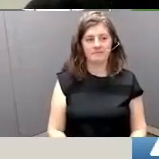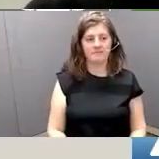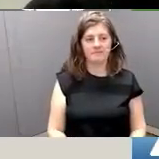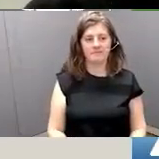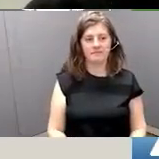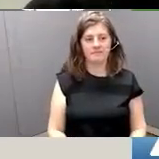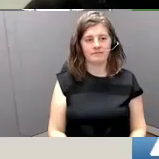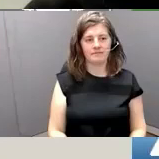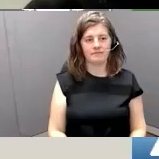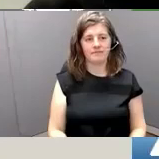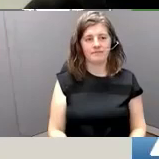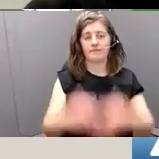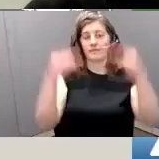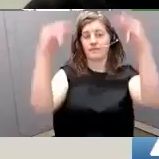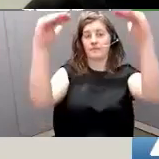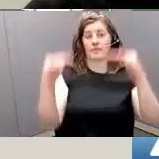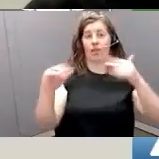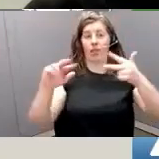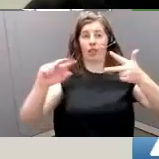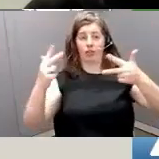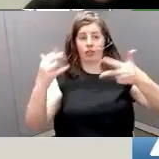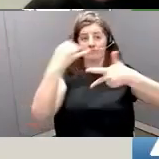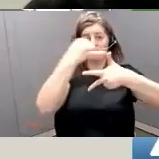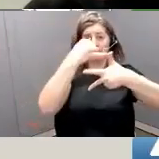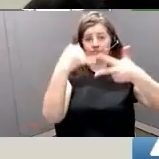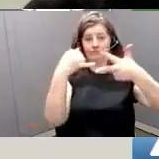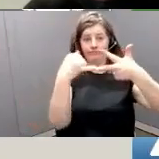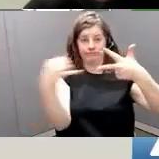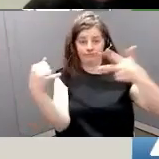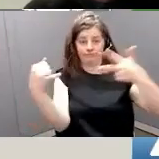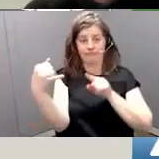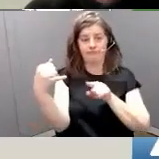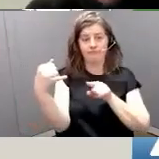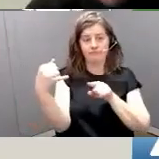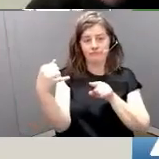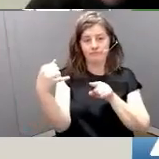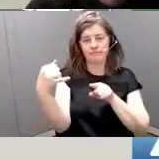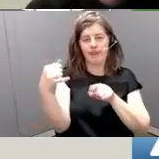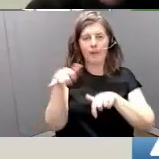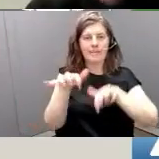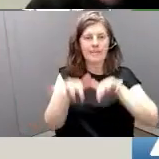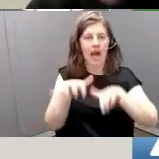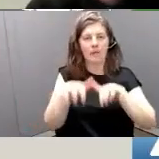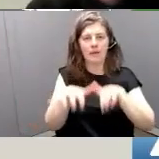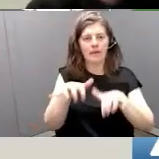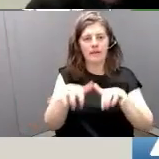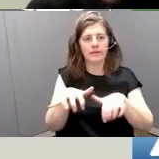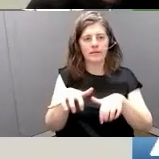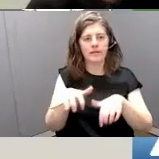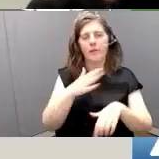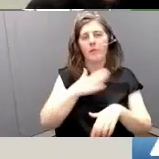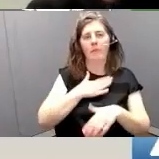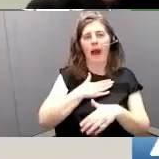And for the dedicated section underneath here, I'll type in my alma mater